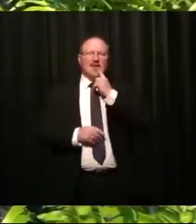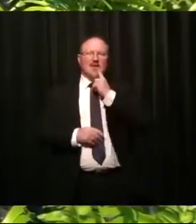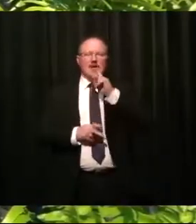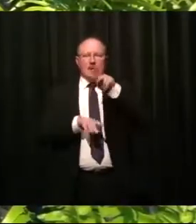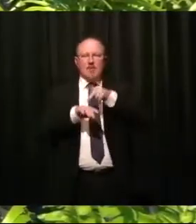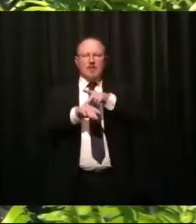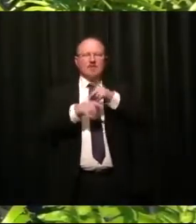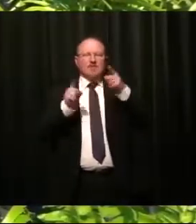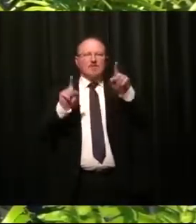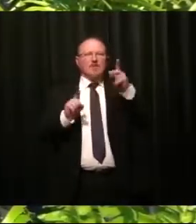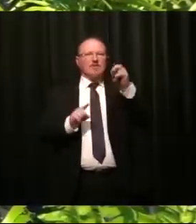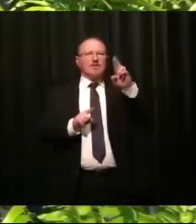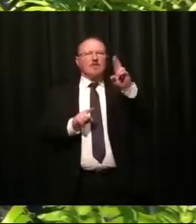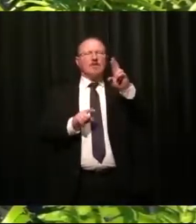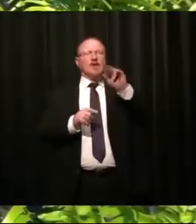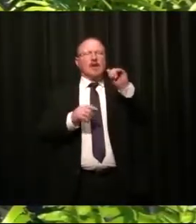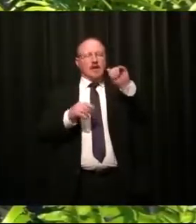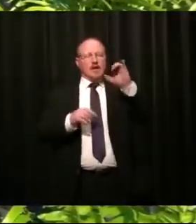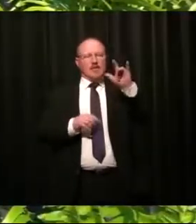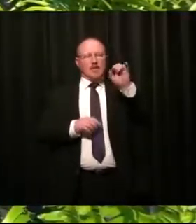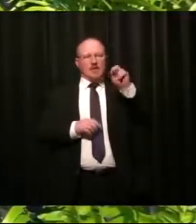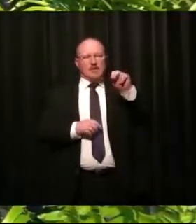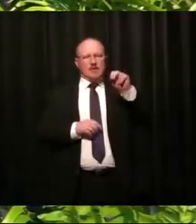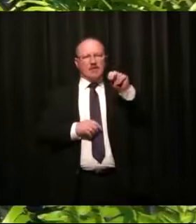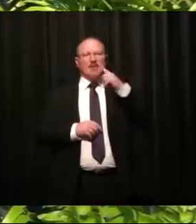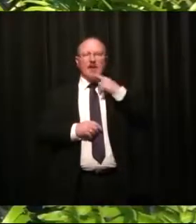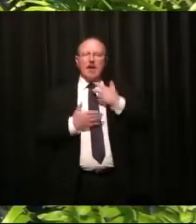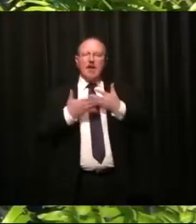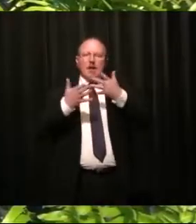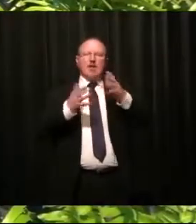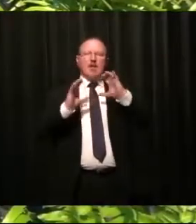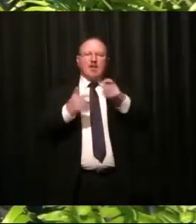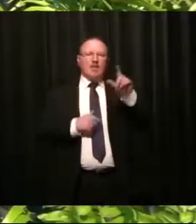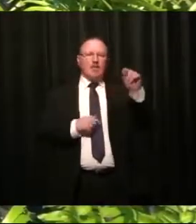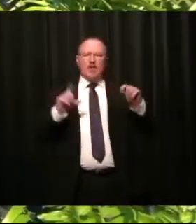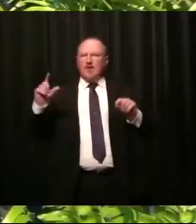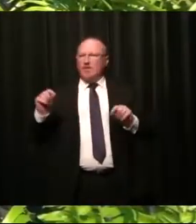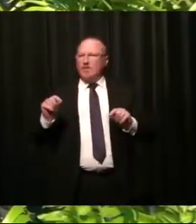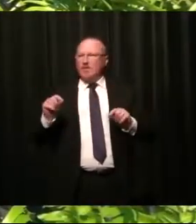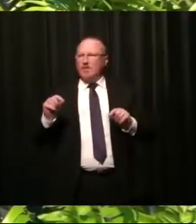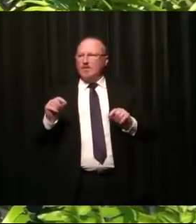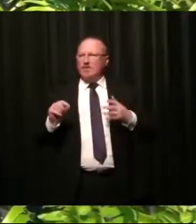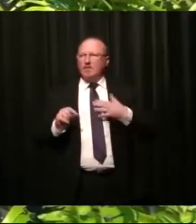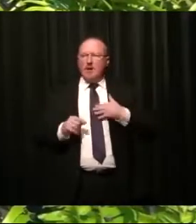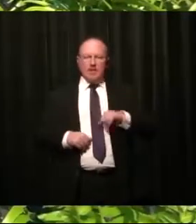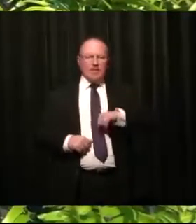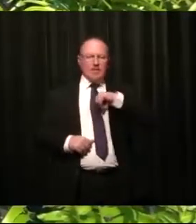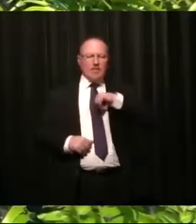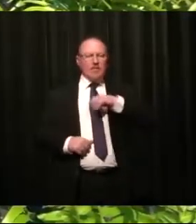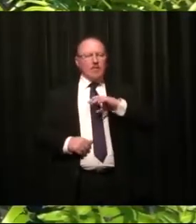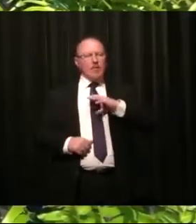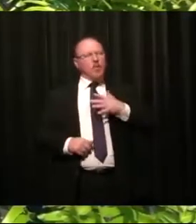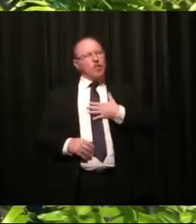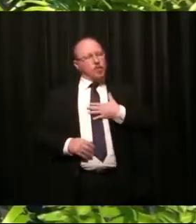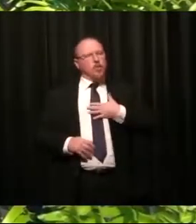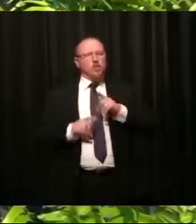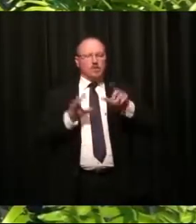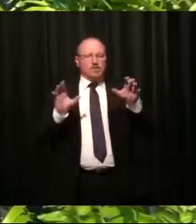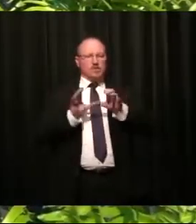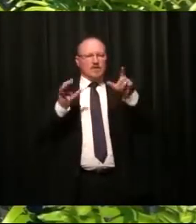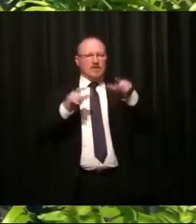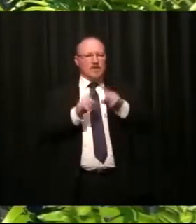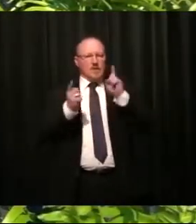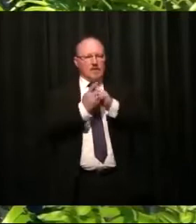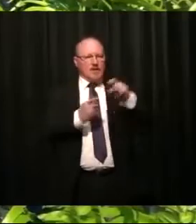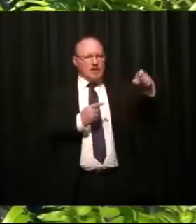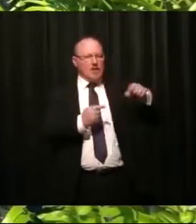superintendent, as principal of the Achieve Virtual Education Academy, it is my honor to present the class of 2020. It is my privilege to certify that